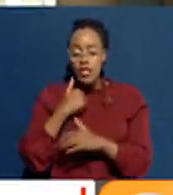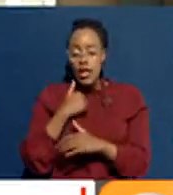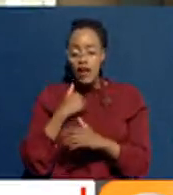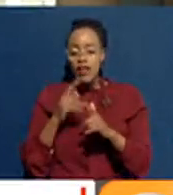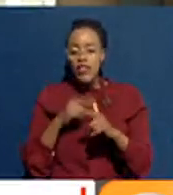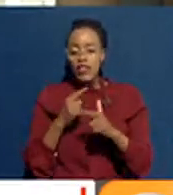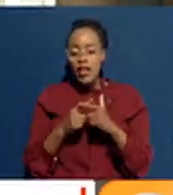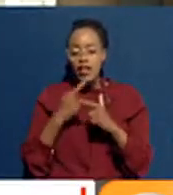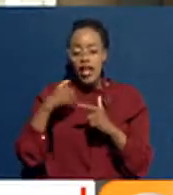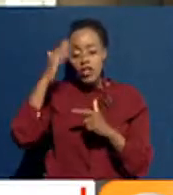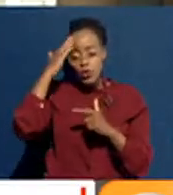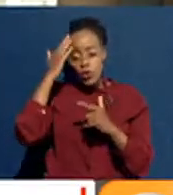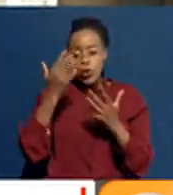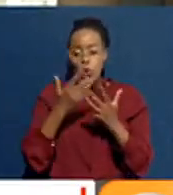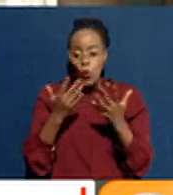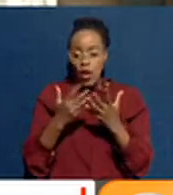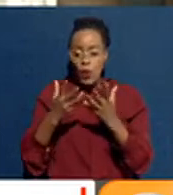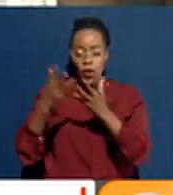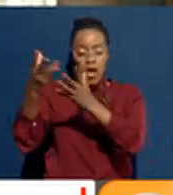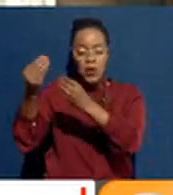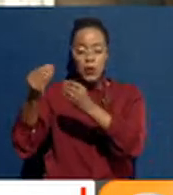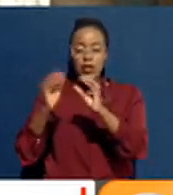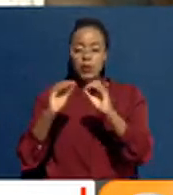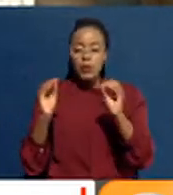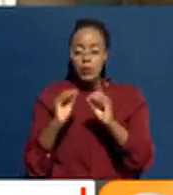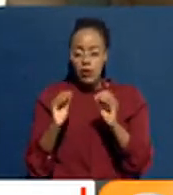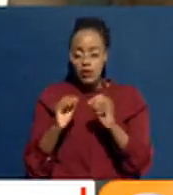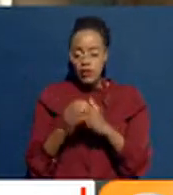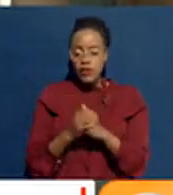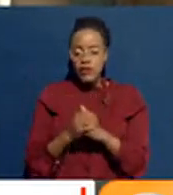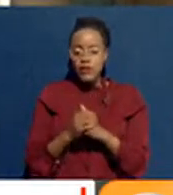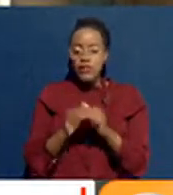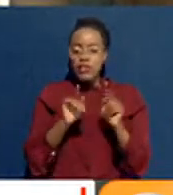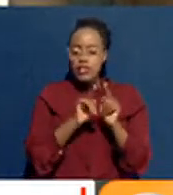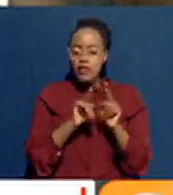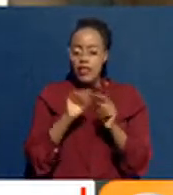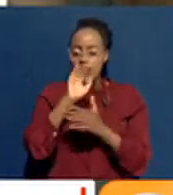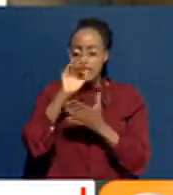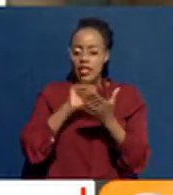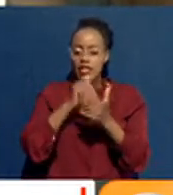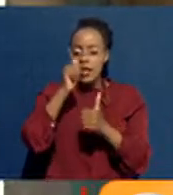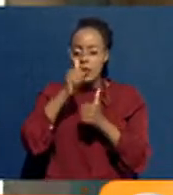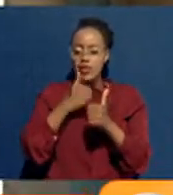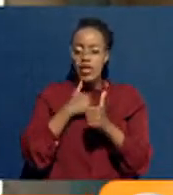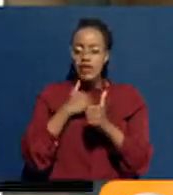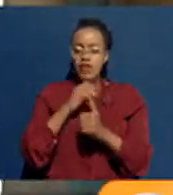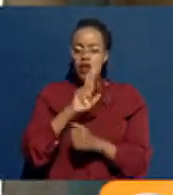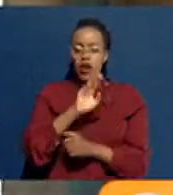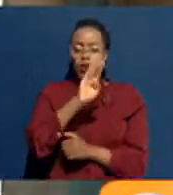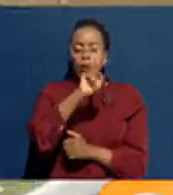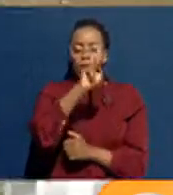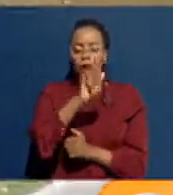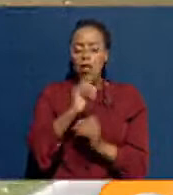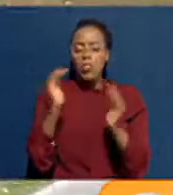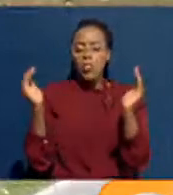Na tujui mali tunaenda. Evacuation center ambayo ilijengwa huko Mbaka ni kidogo,